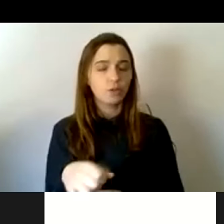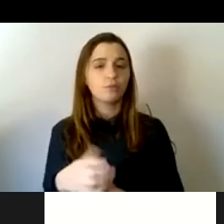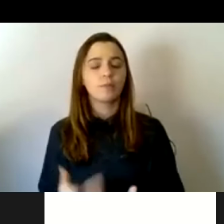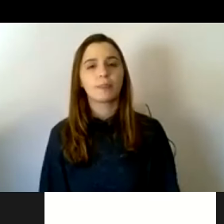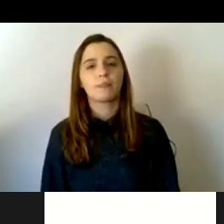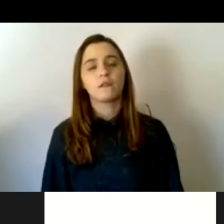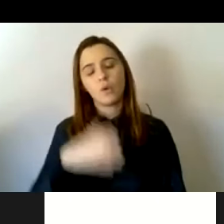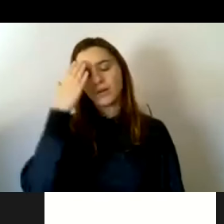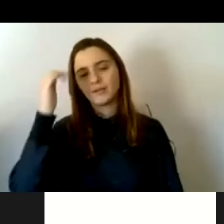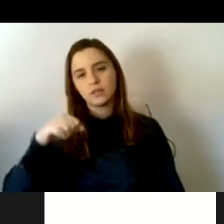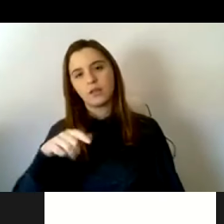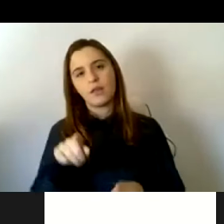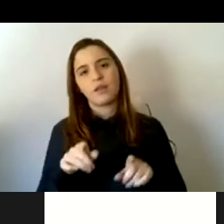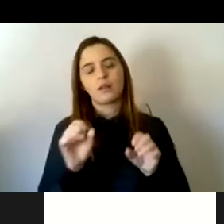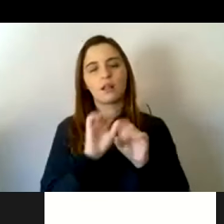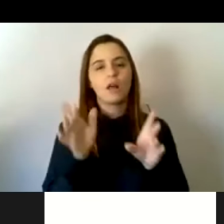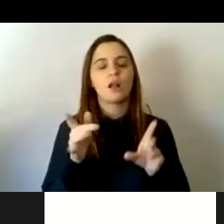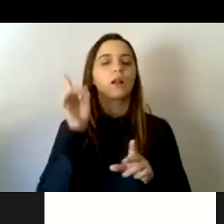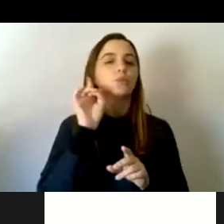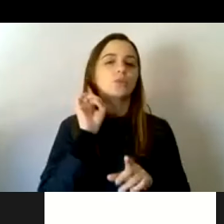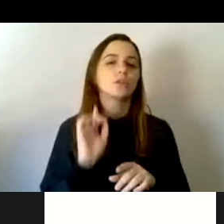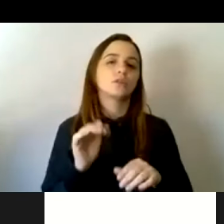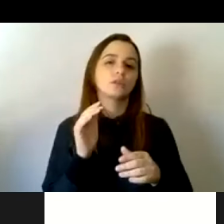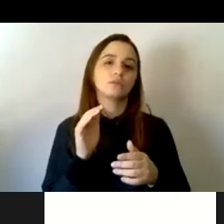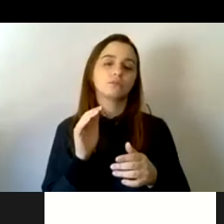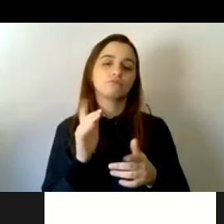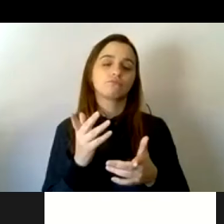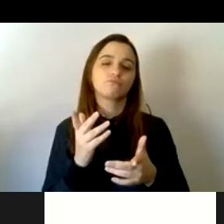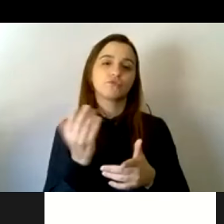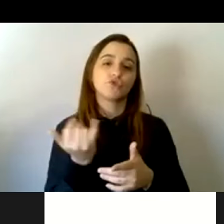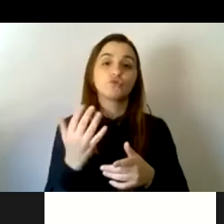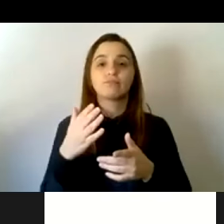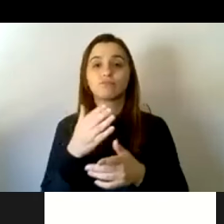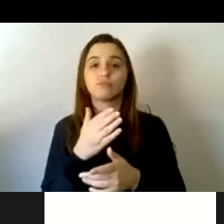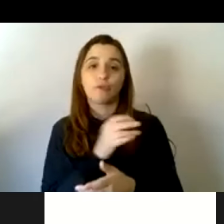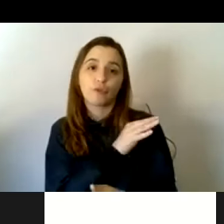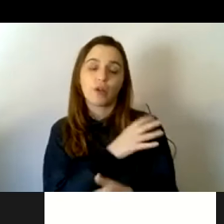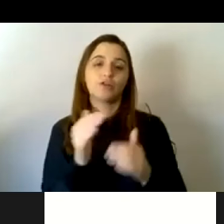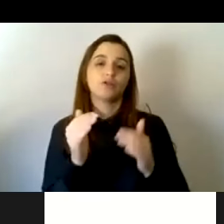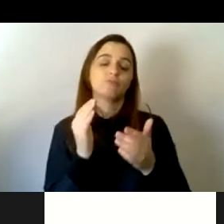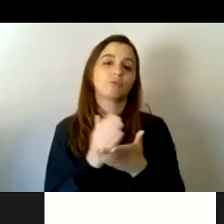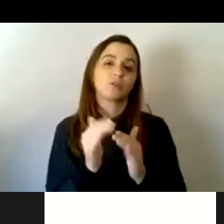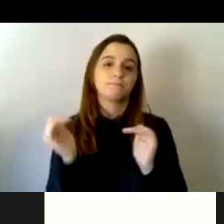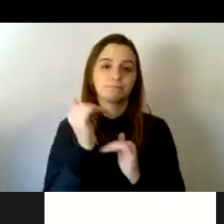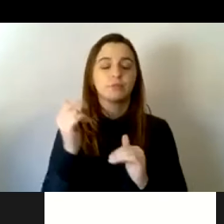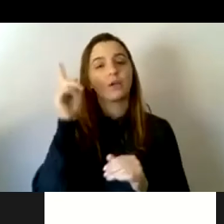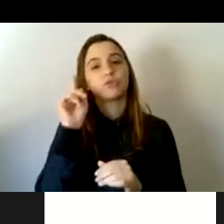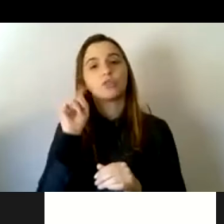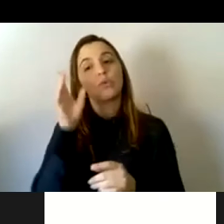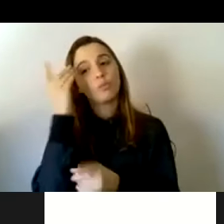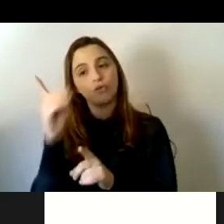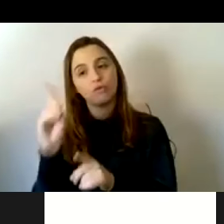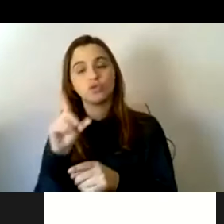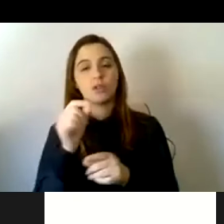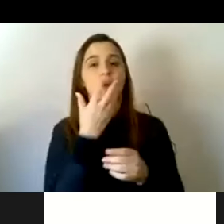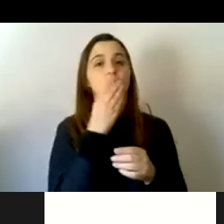higher educational institutions to include all students and teachers as well. So this